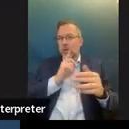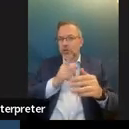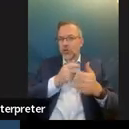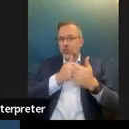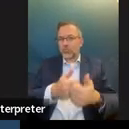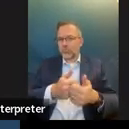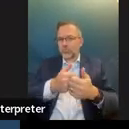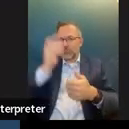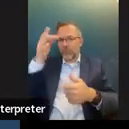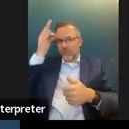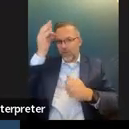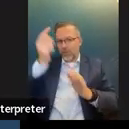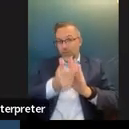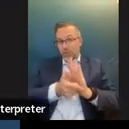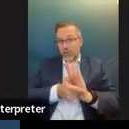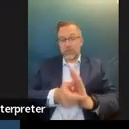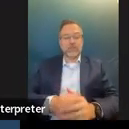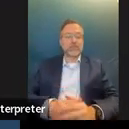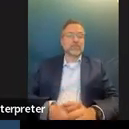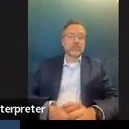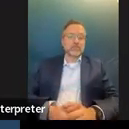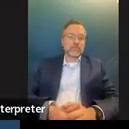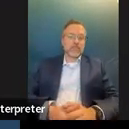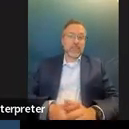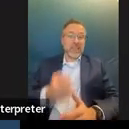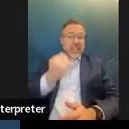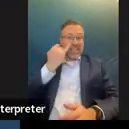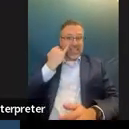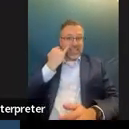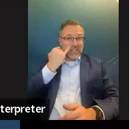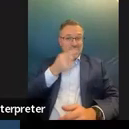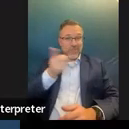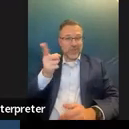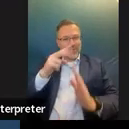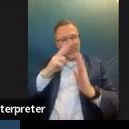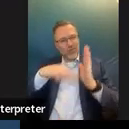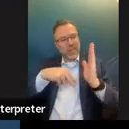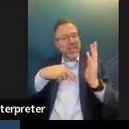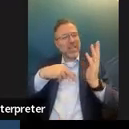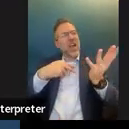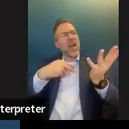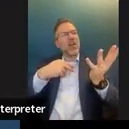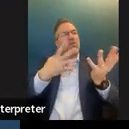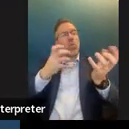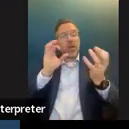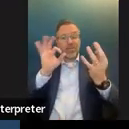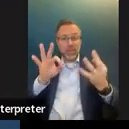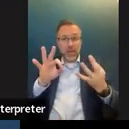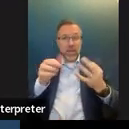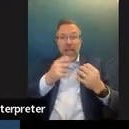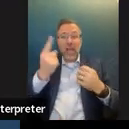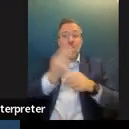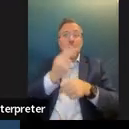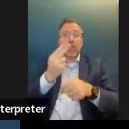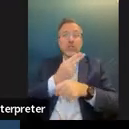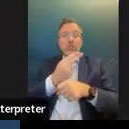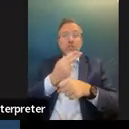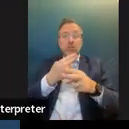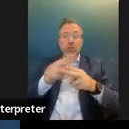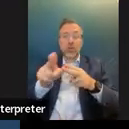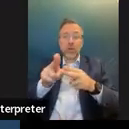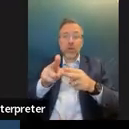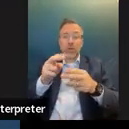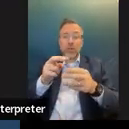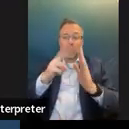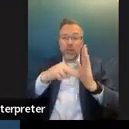So, and if you have feedback on any of the resources, we'd love to know. Has anybody used the IEP quick reference document? Anybody who's